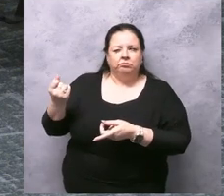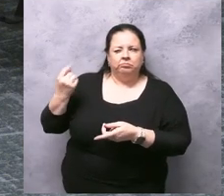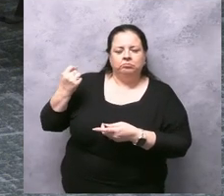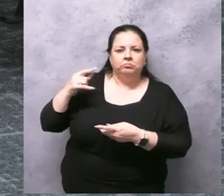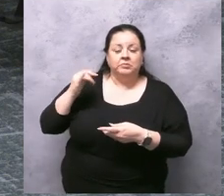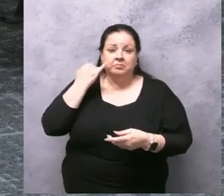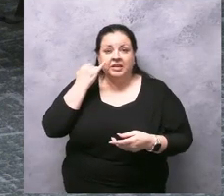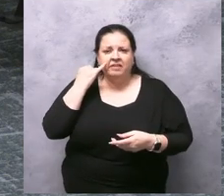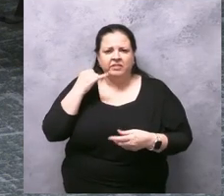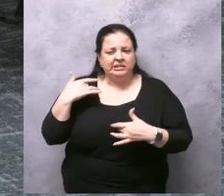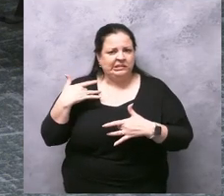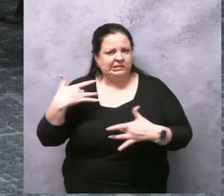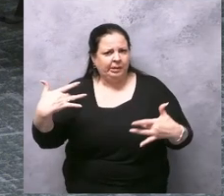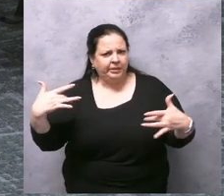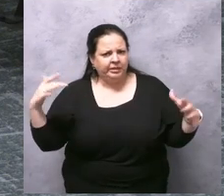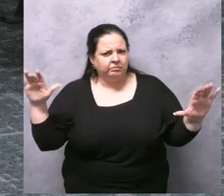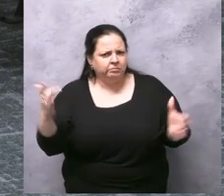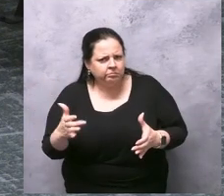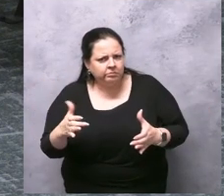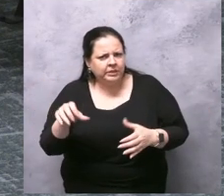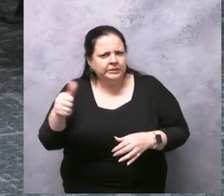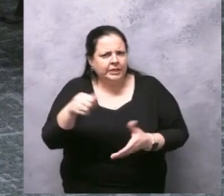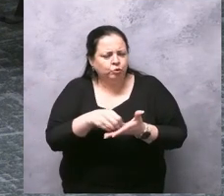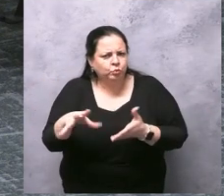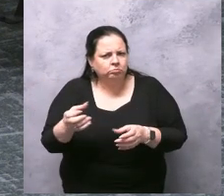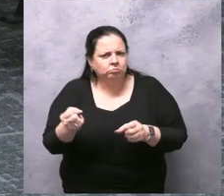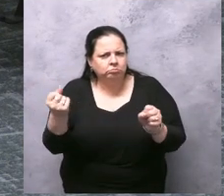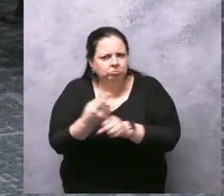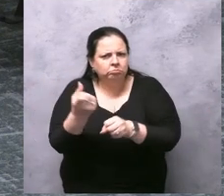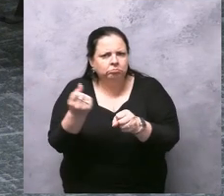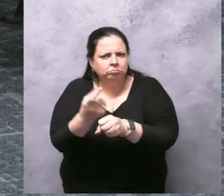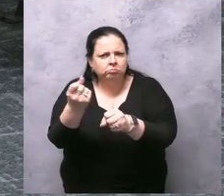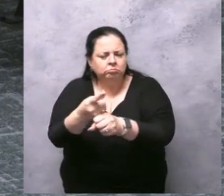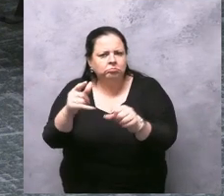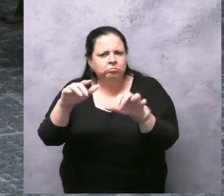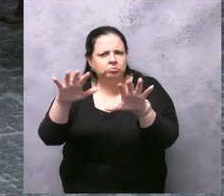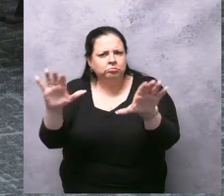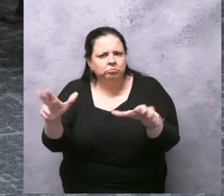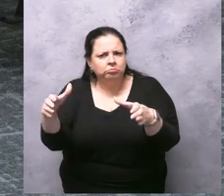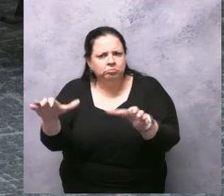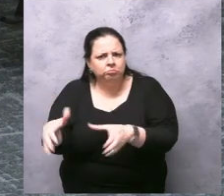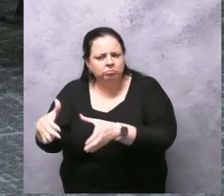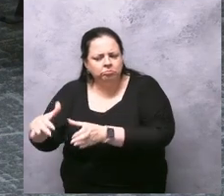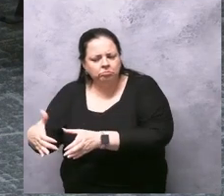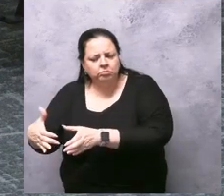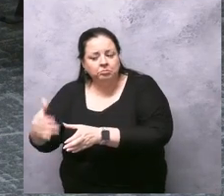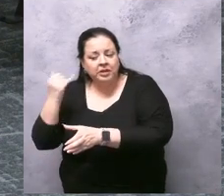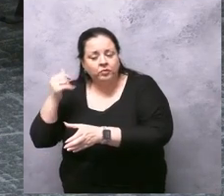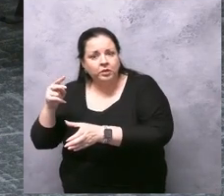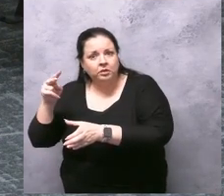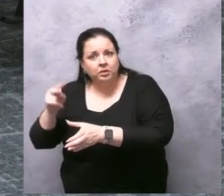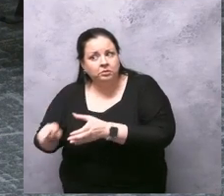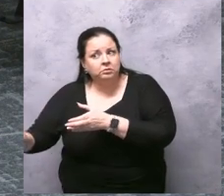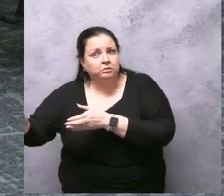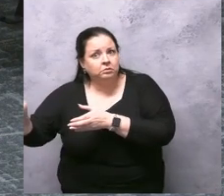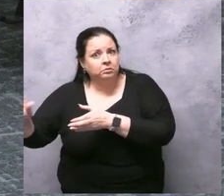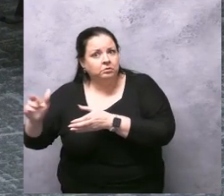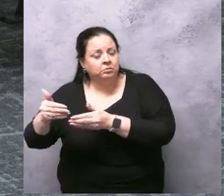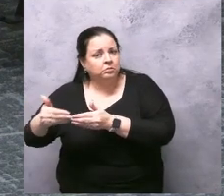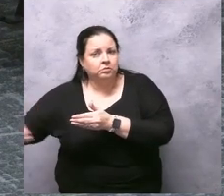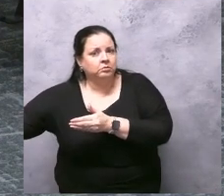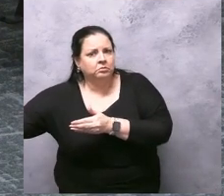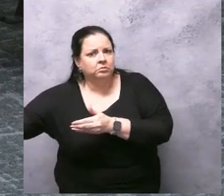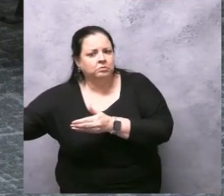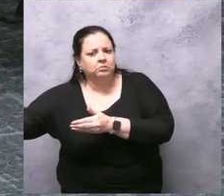that gives us an idea. If the kindergarten is getting smaller by 10 students every year, then when we project that forward, if we were to continue that trend all the way